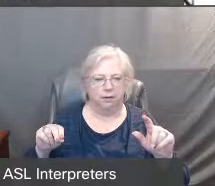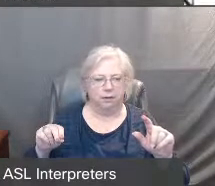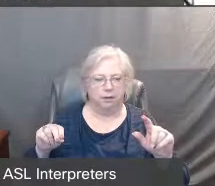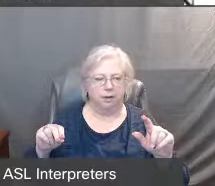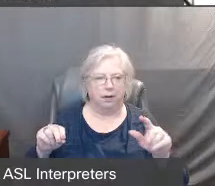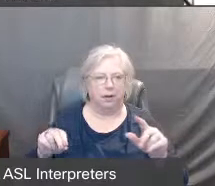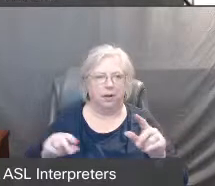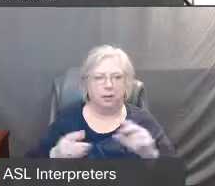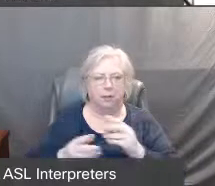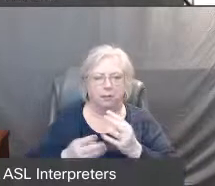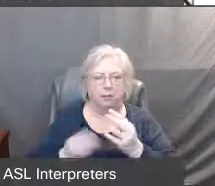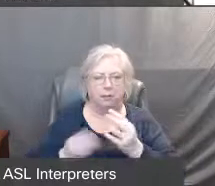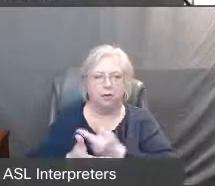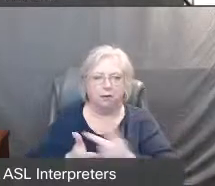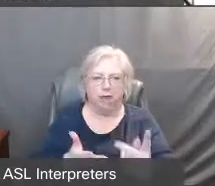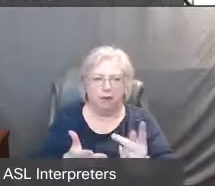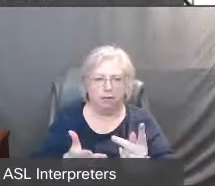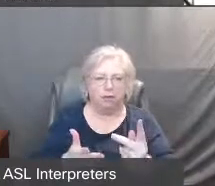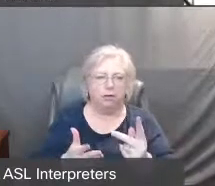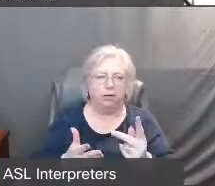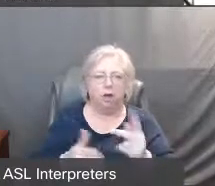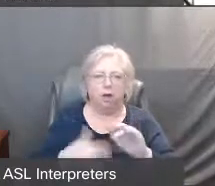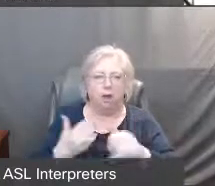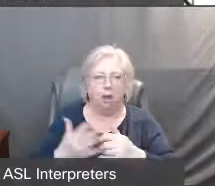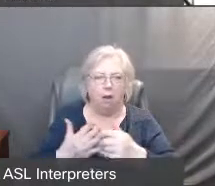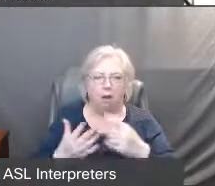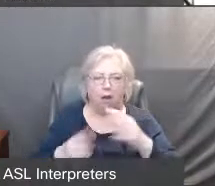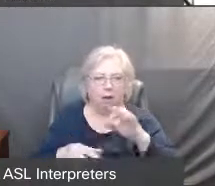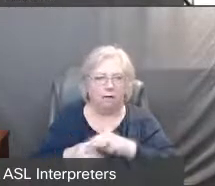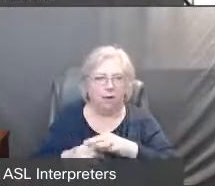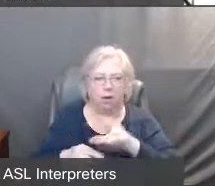Motion fails unanimously.